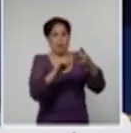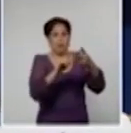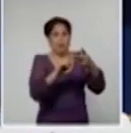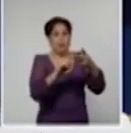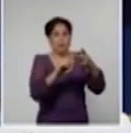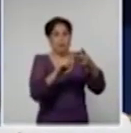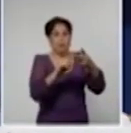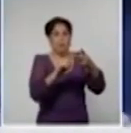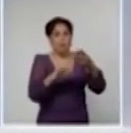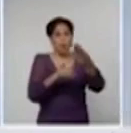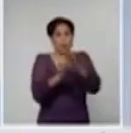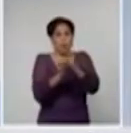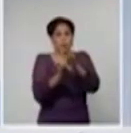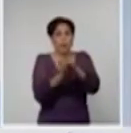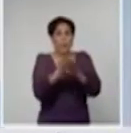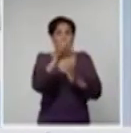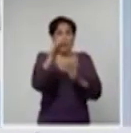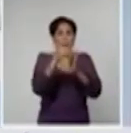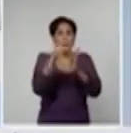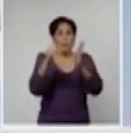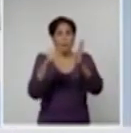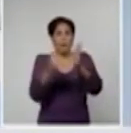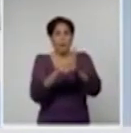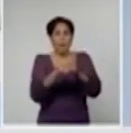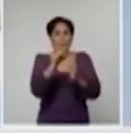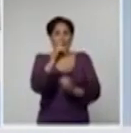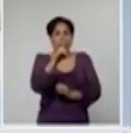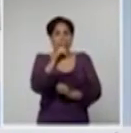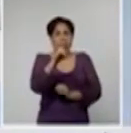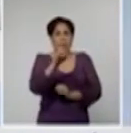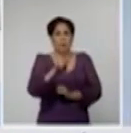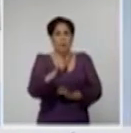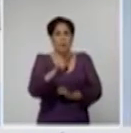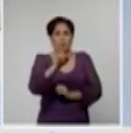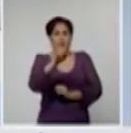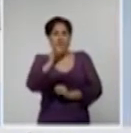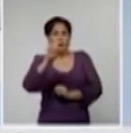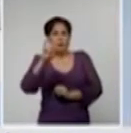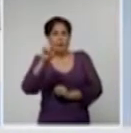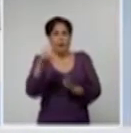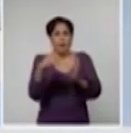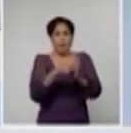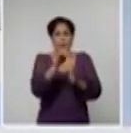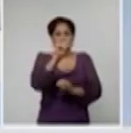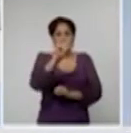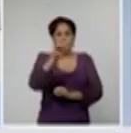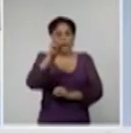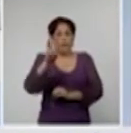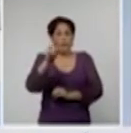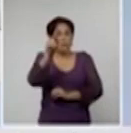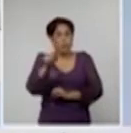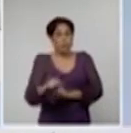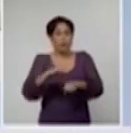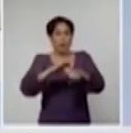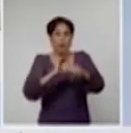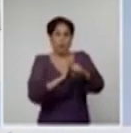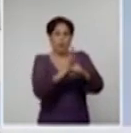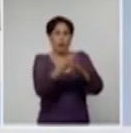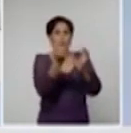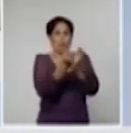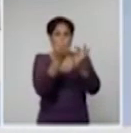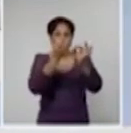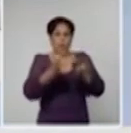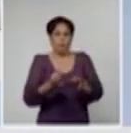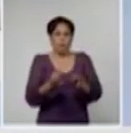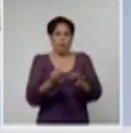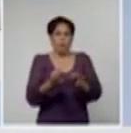and Brazil leads the list, and the region reports a cumulative total of